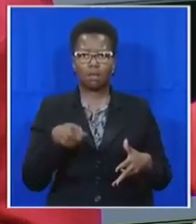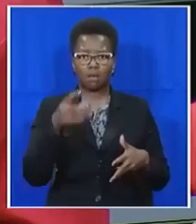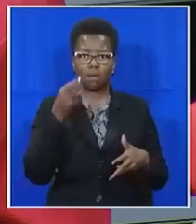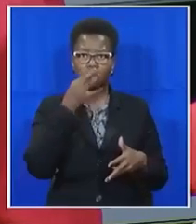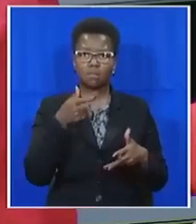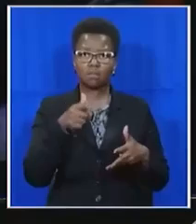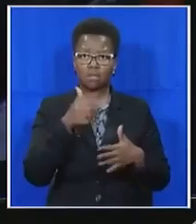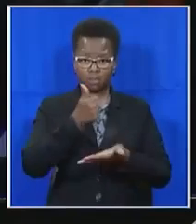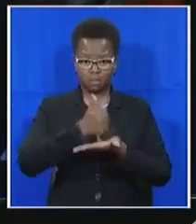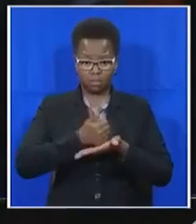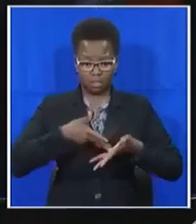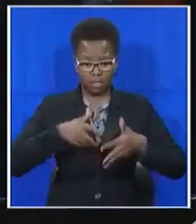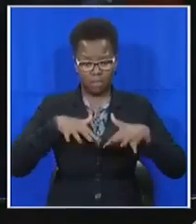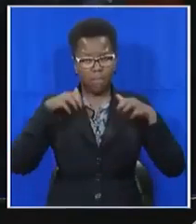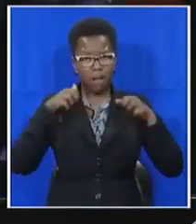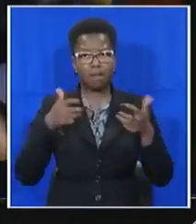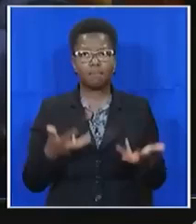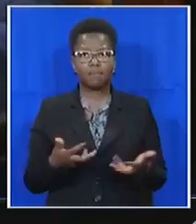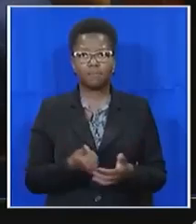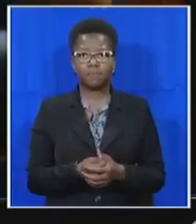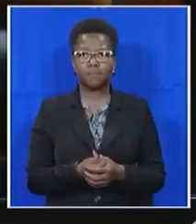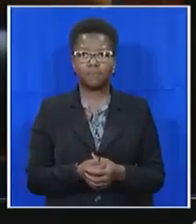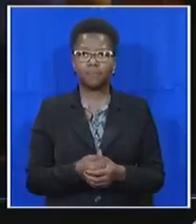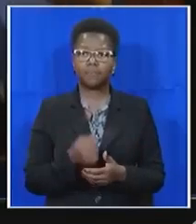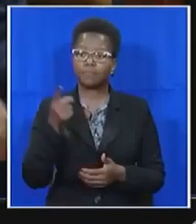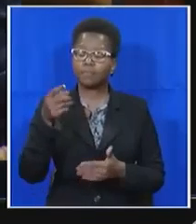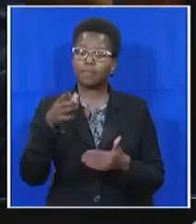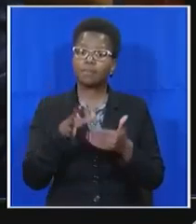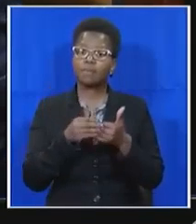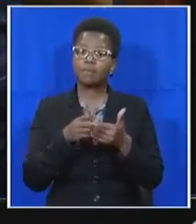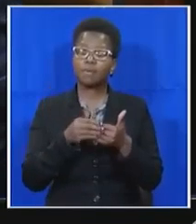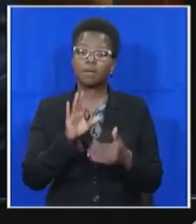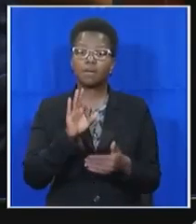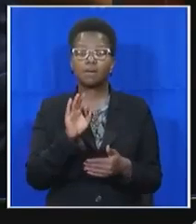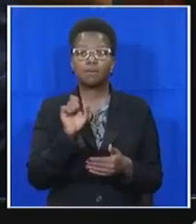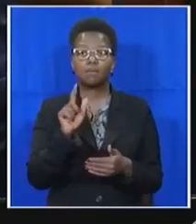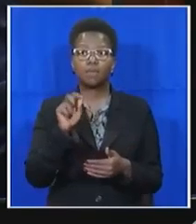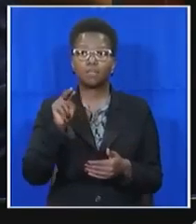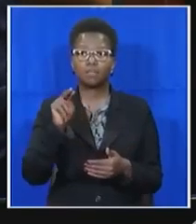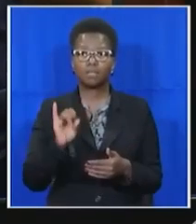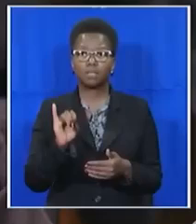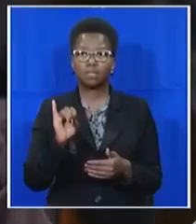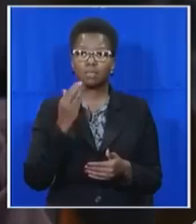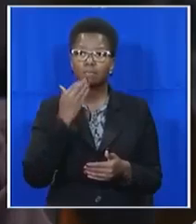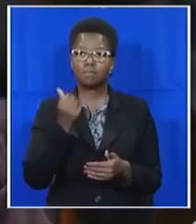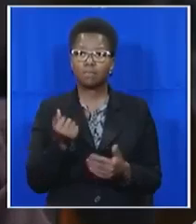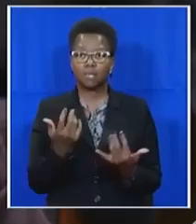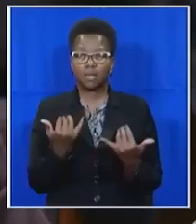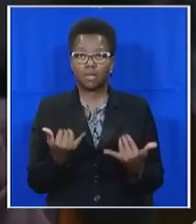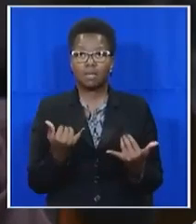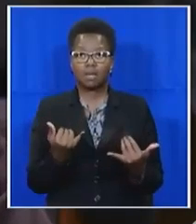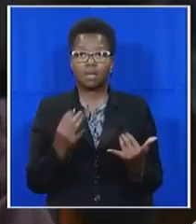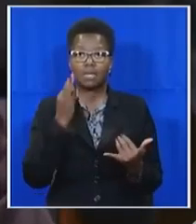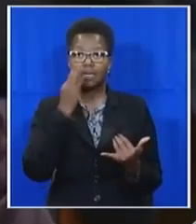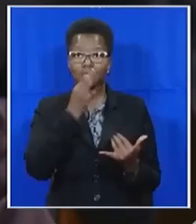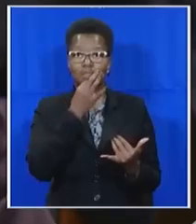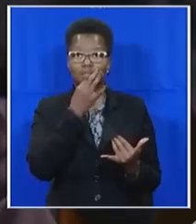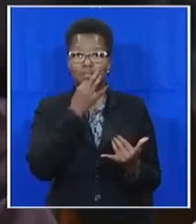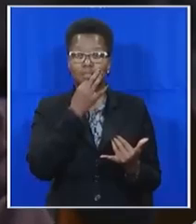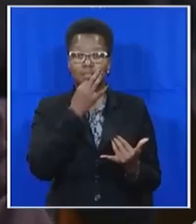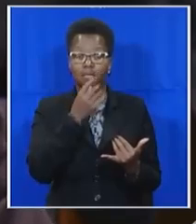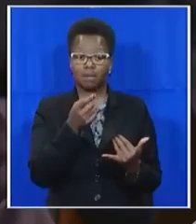occupying there. Honorable Shivamon, take your seat. Yes, yes, Honorable Fildani. There is an instrument called transferred